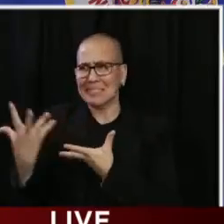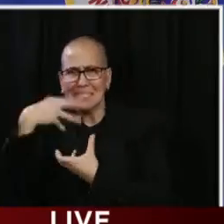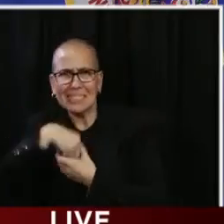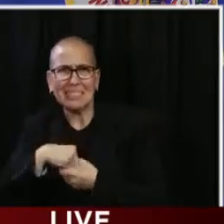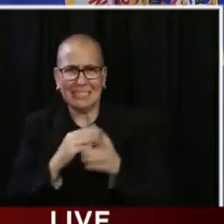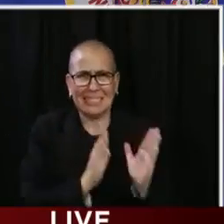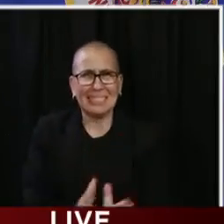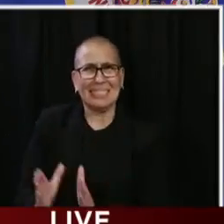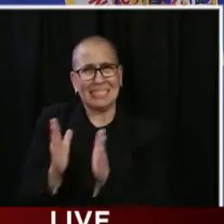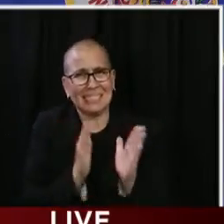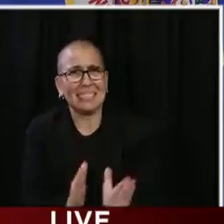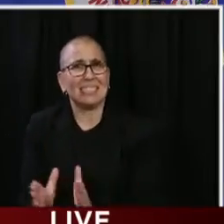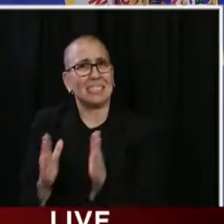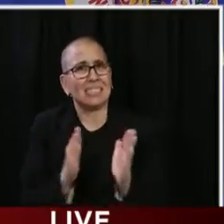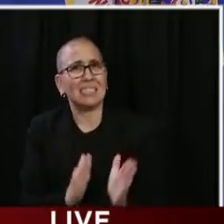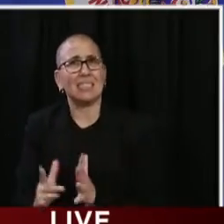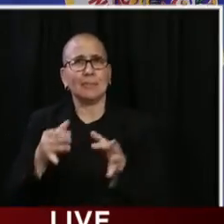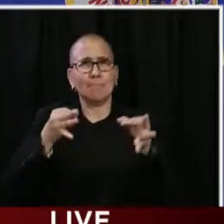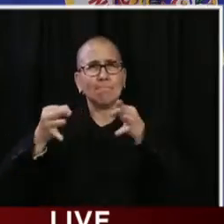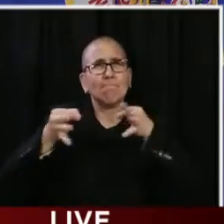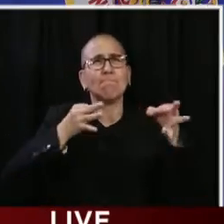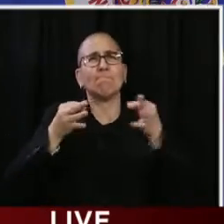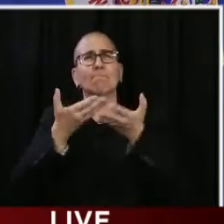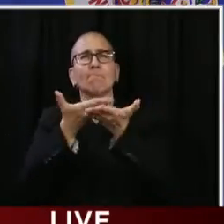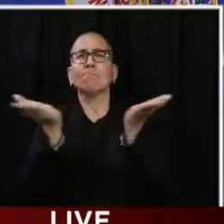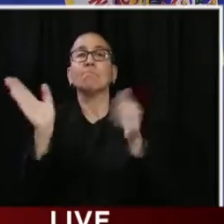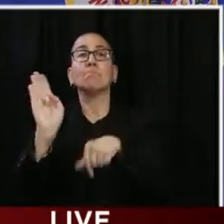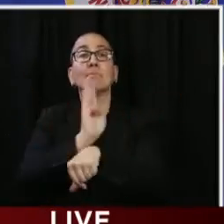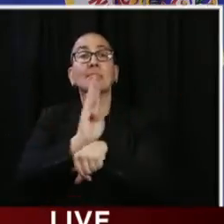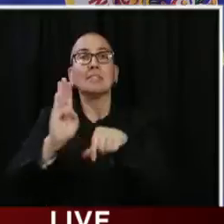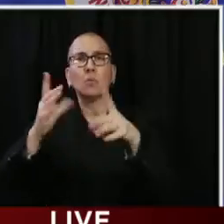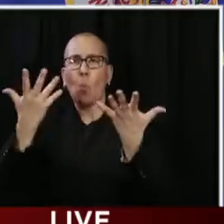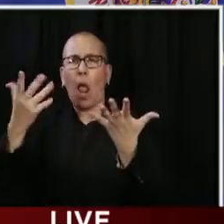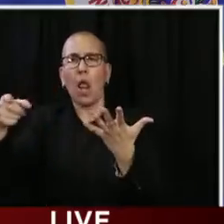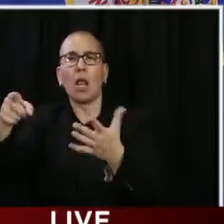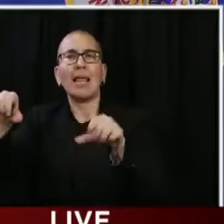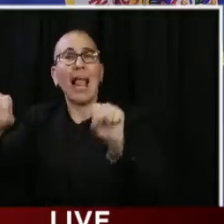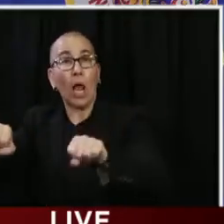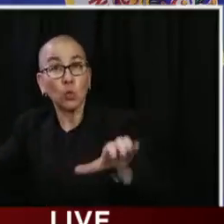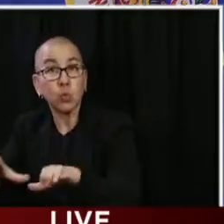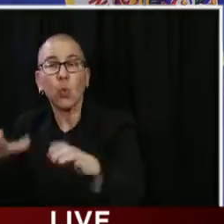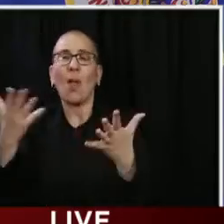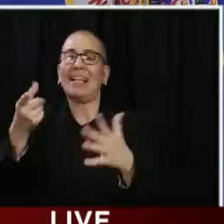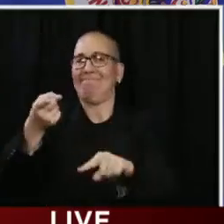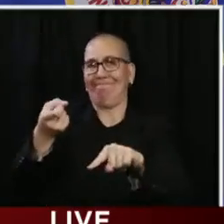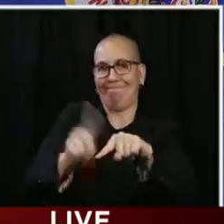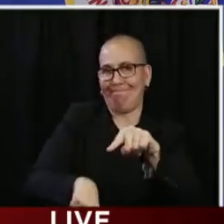speak directly to Minnesotans. Again, I can't stress enough how